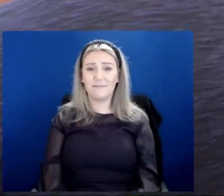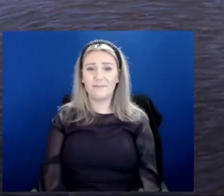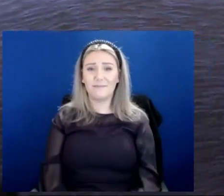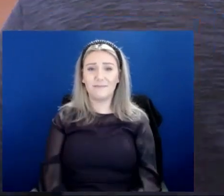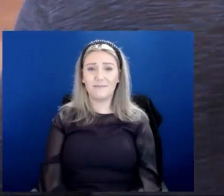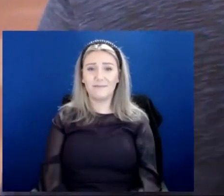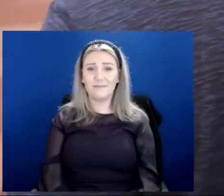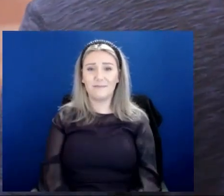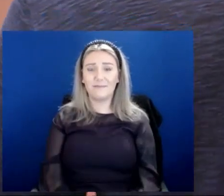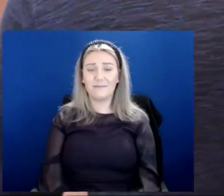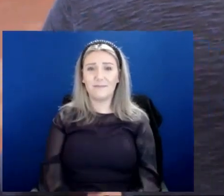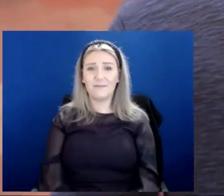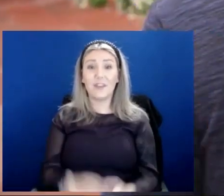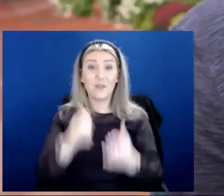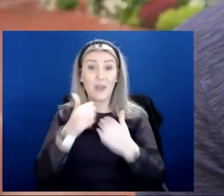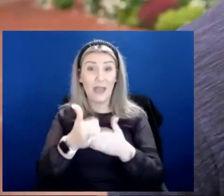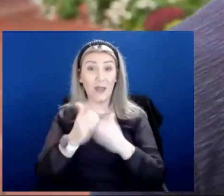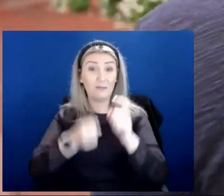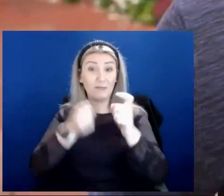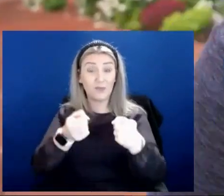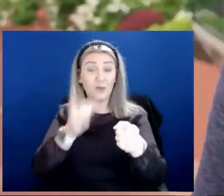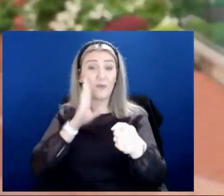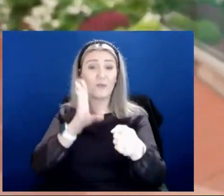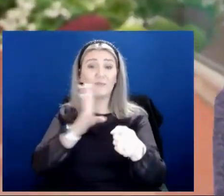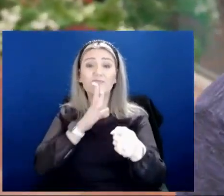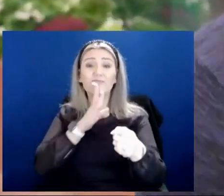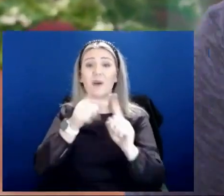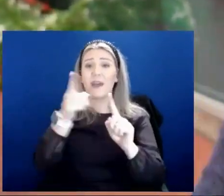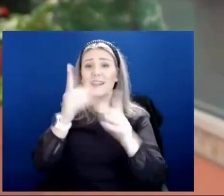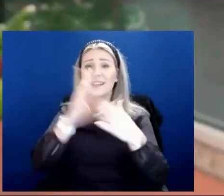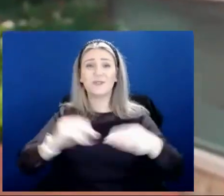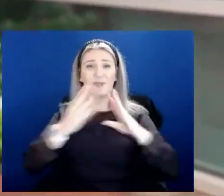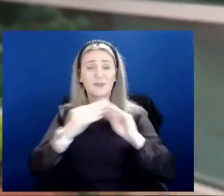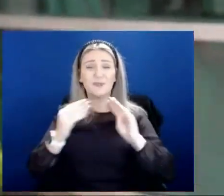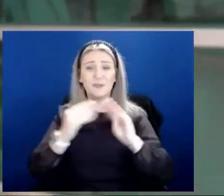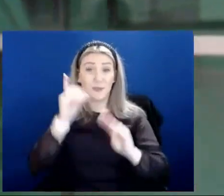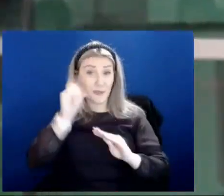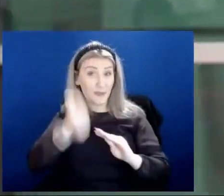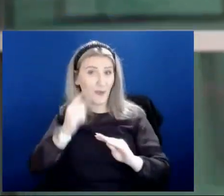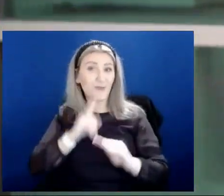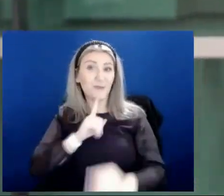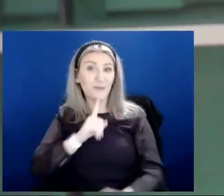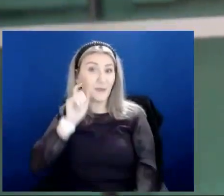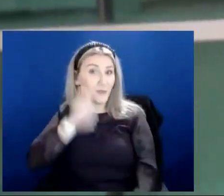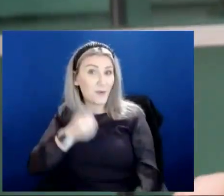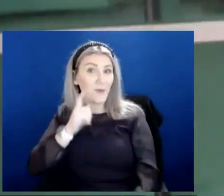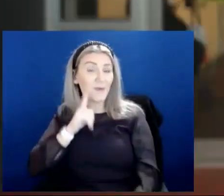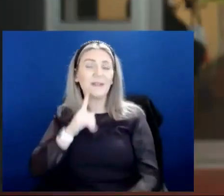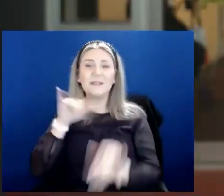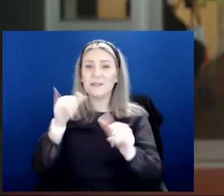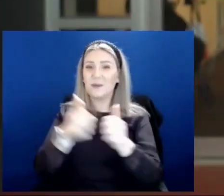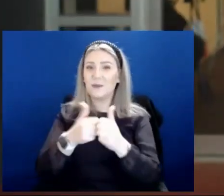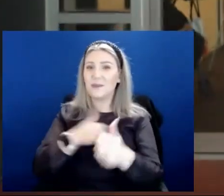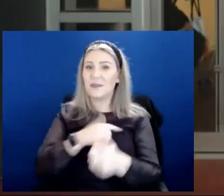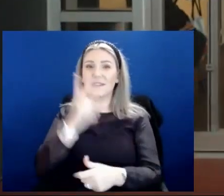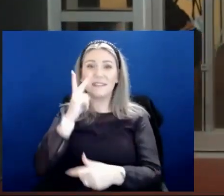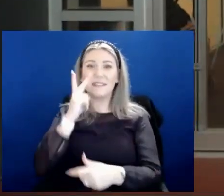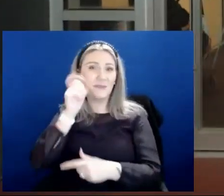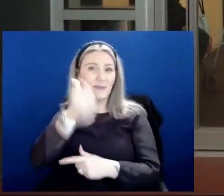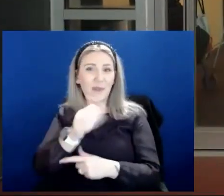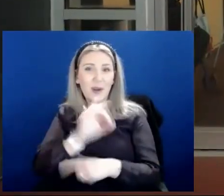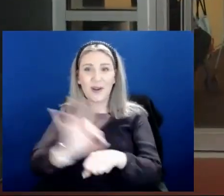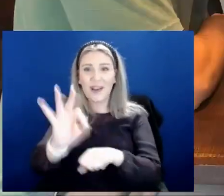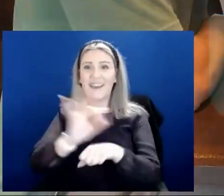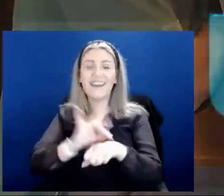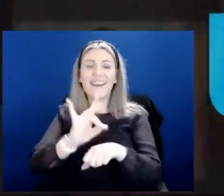Help donate. So we'll talk about his story coming up tomorrow. It is very, very cool. So please stick with us. We'll see you tomorrow at 8. Have a great, fantastic